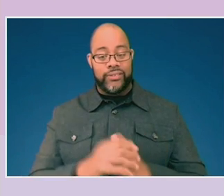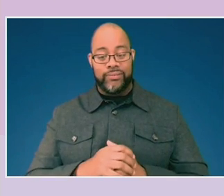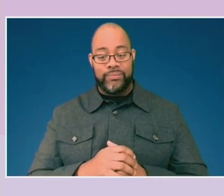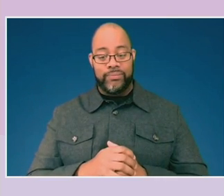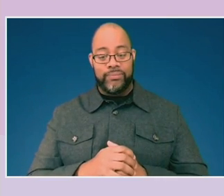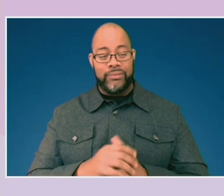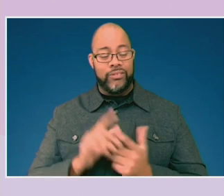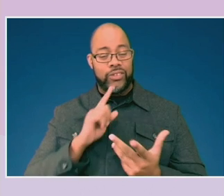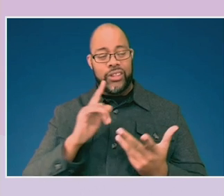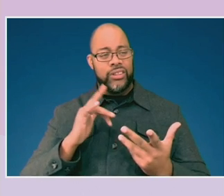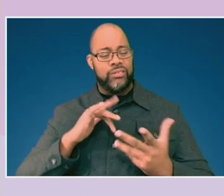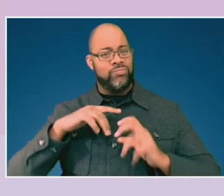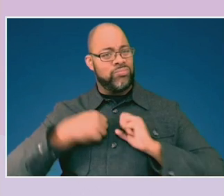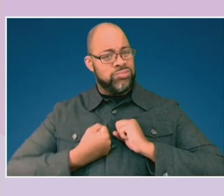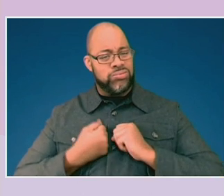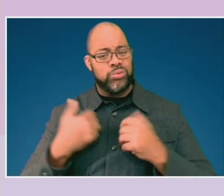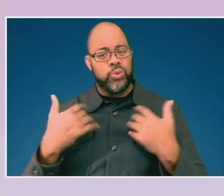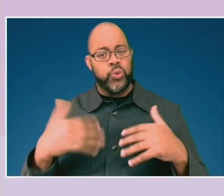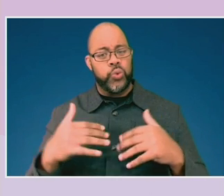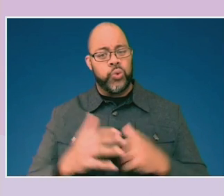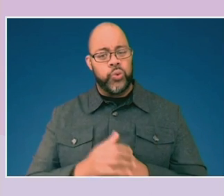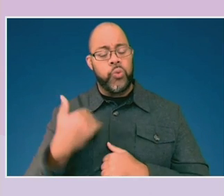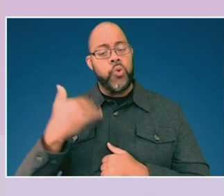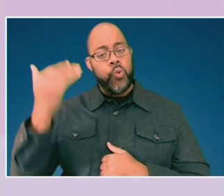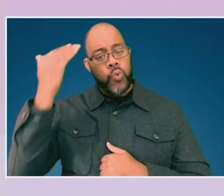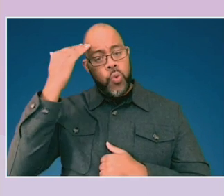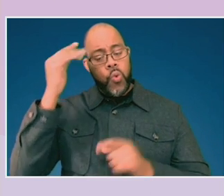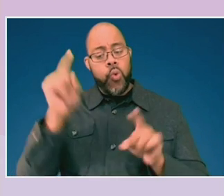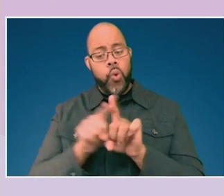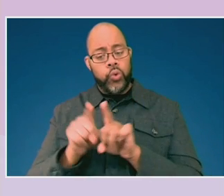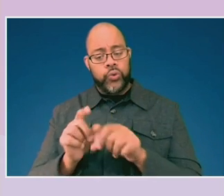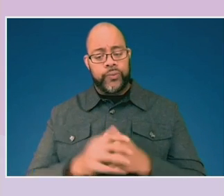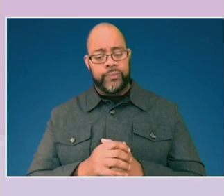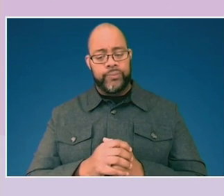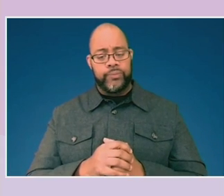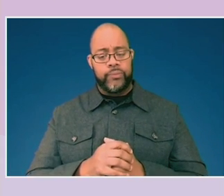devastating. We know also that